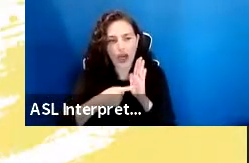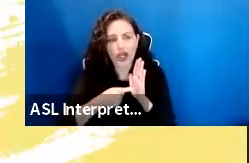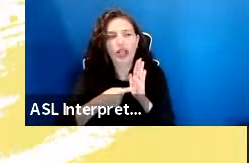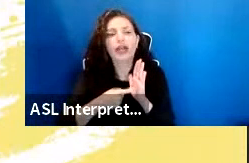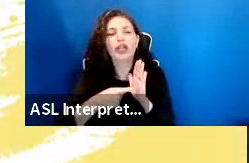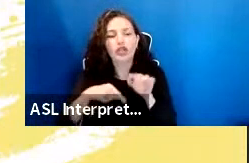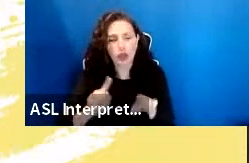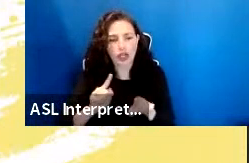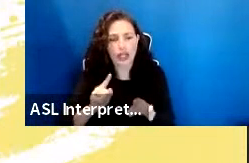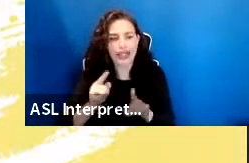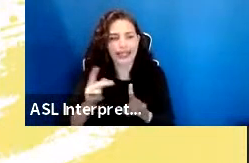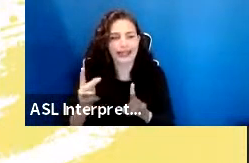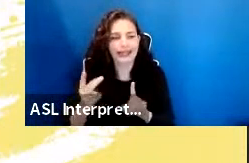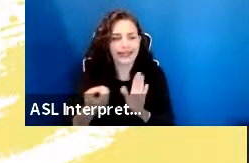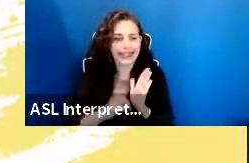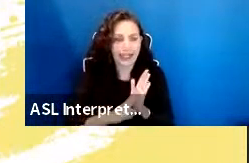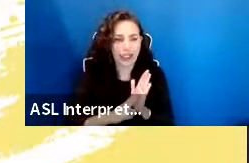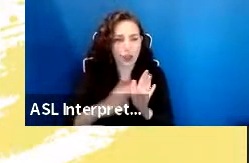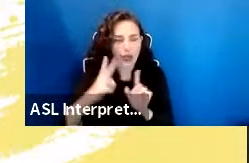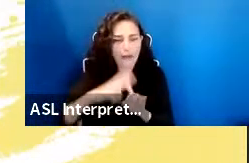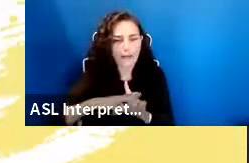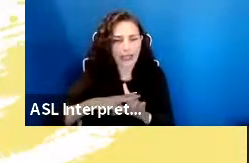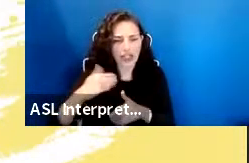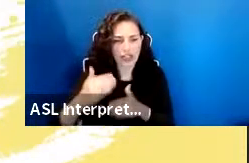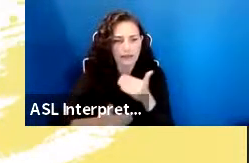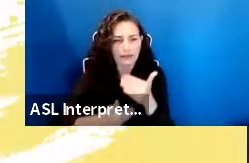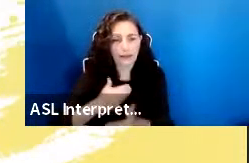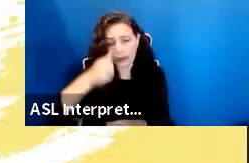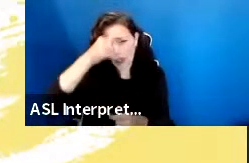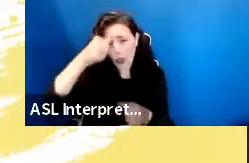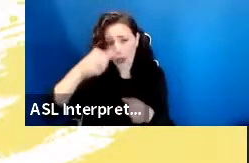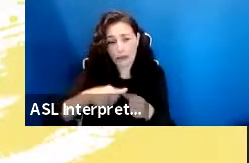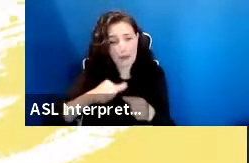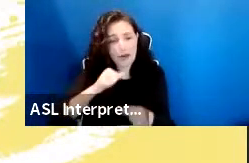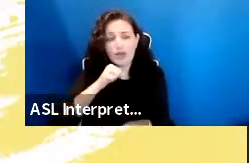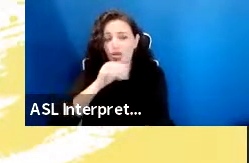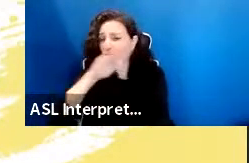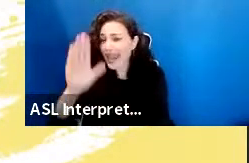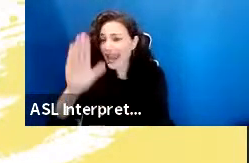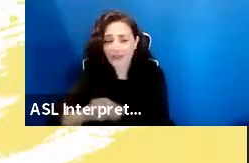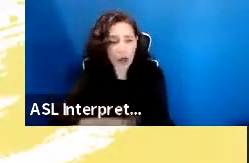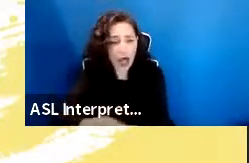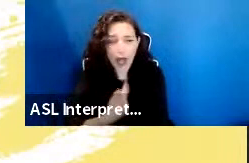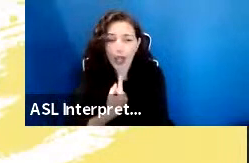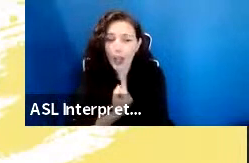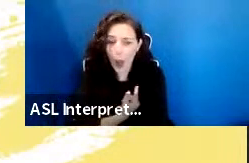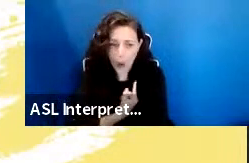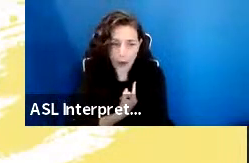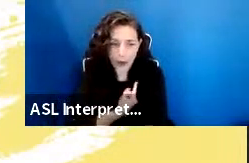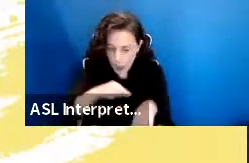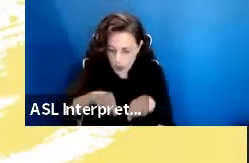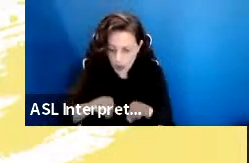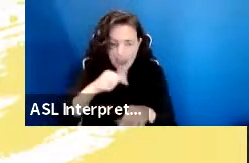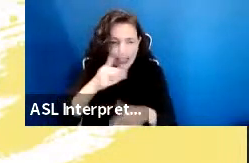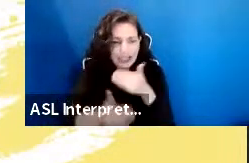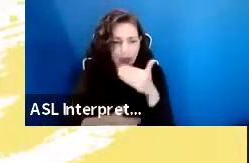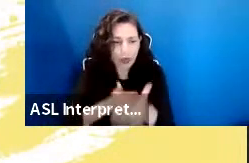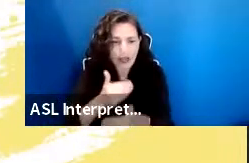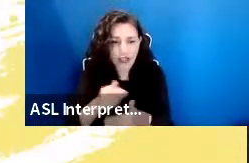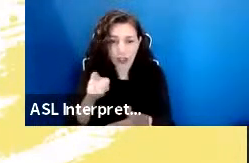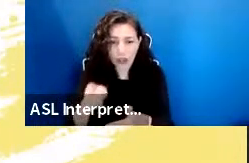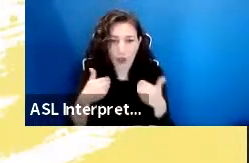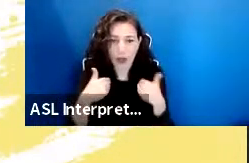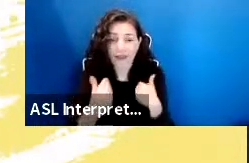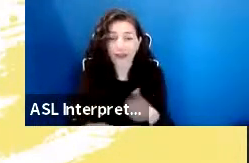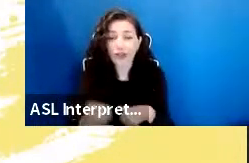application. So like I said, you're never alone during the signatory process. You are assigned 2